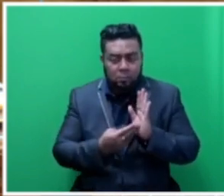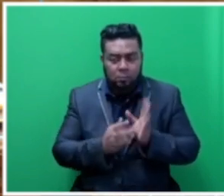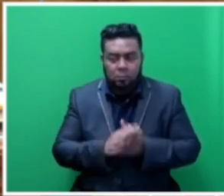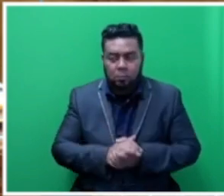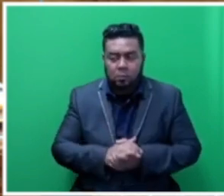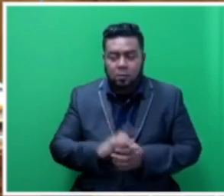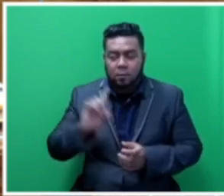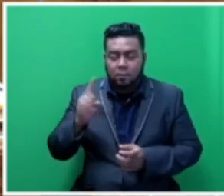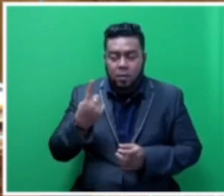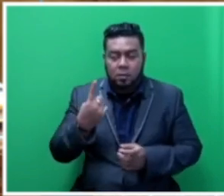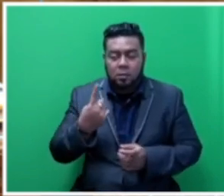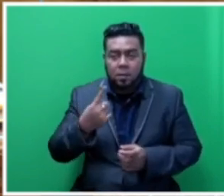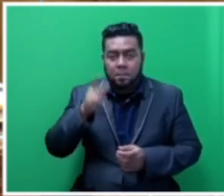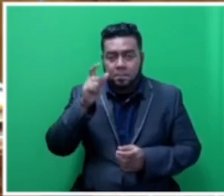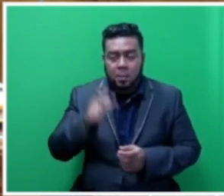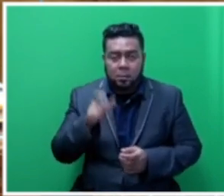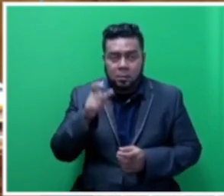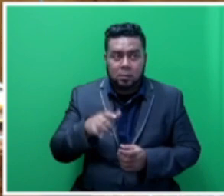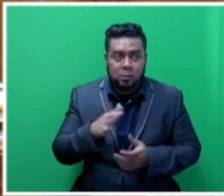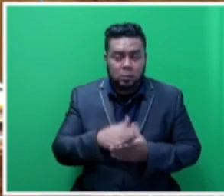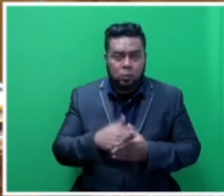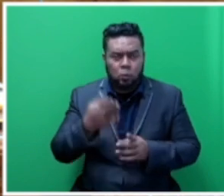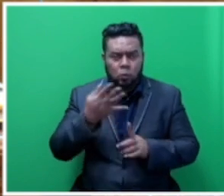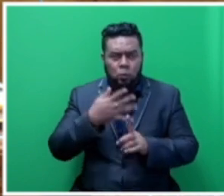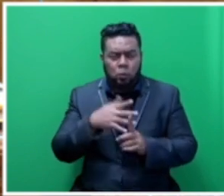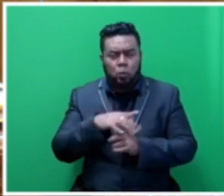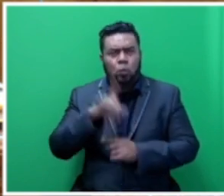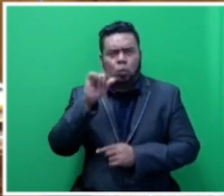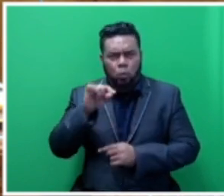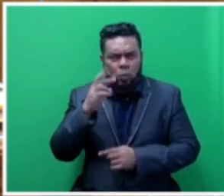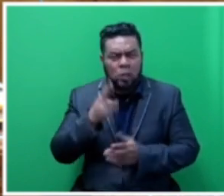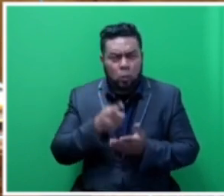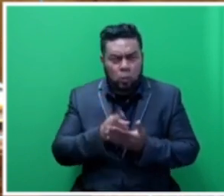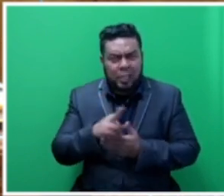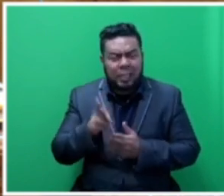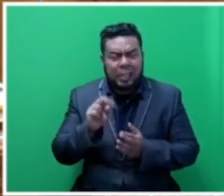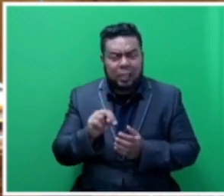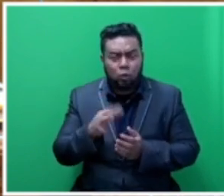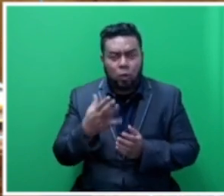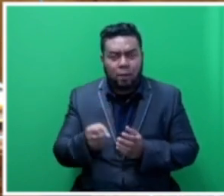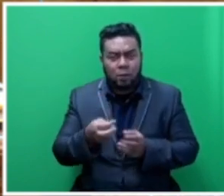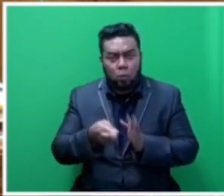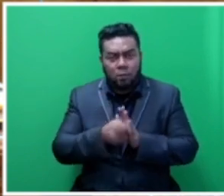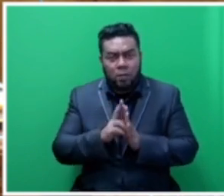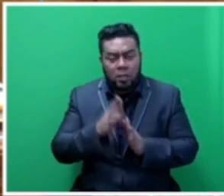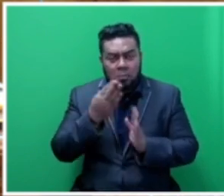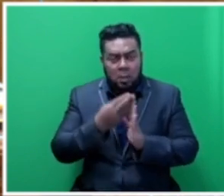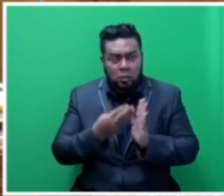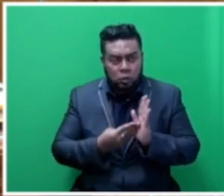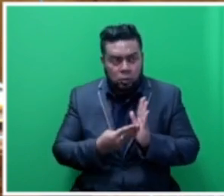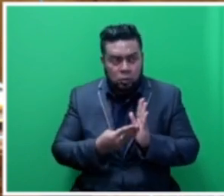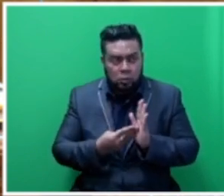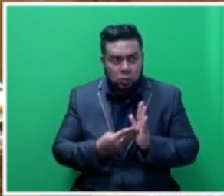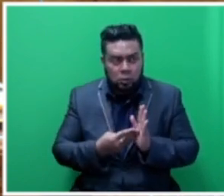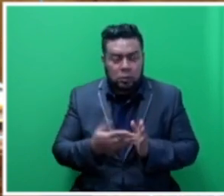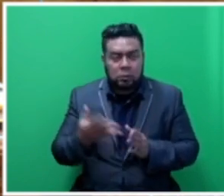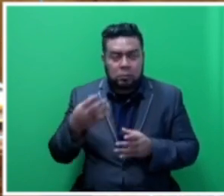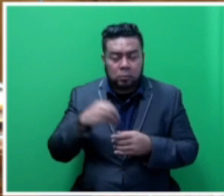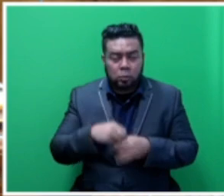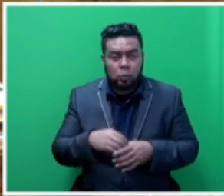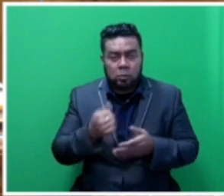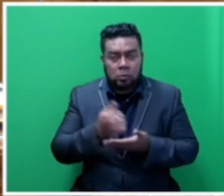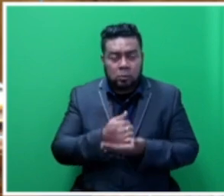the first question that came to mind is that, do we really need to have a revised budget? taking into